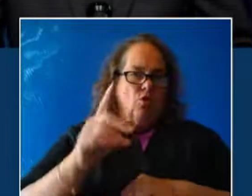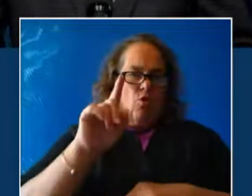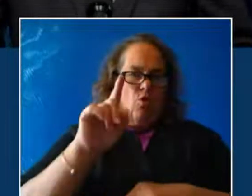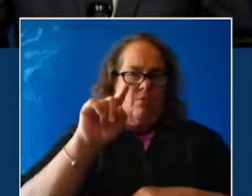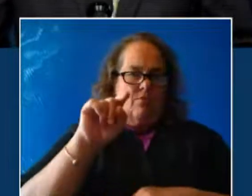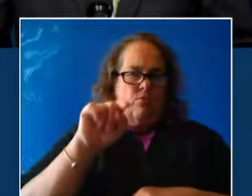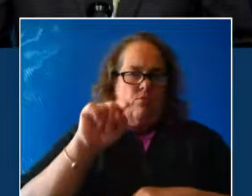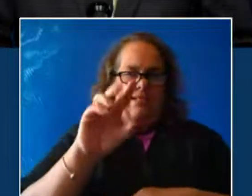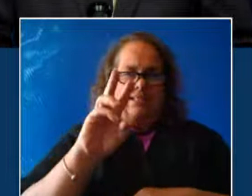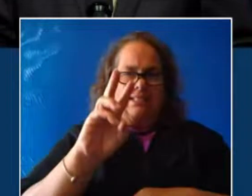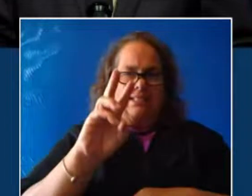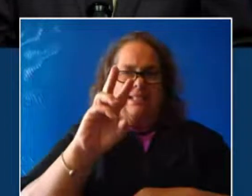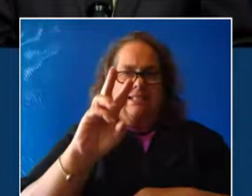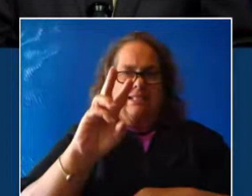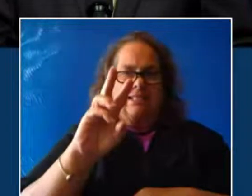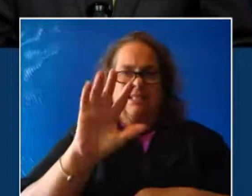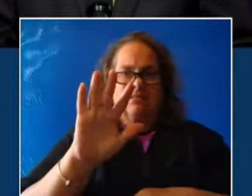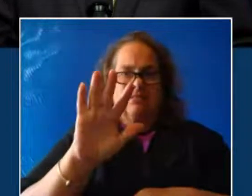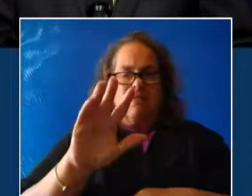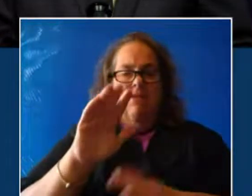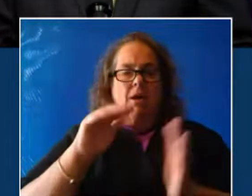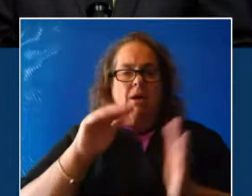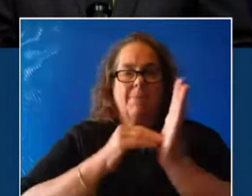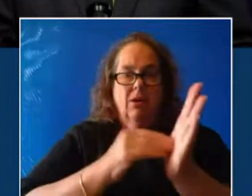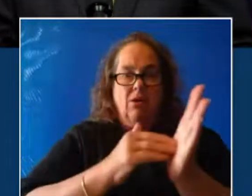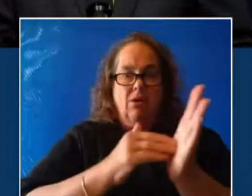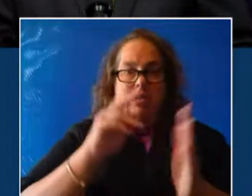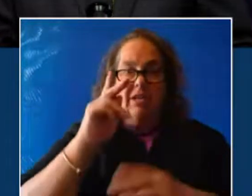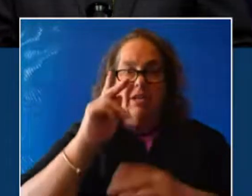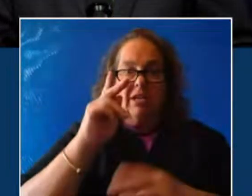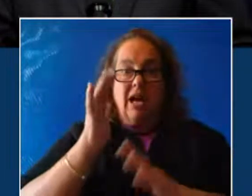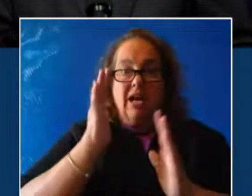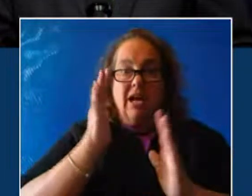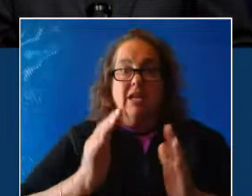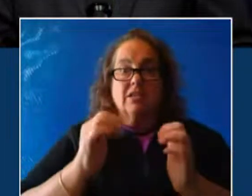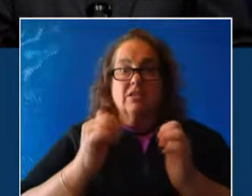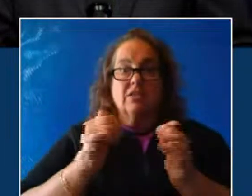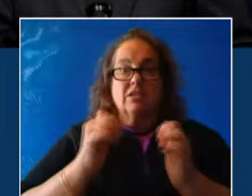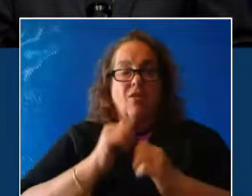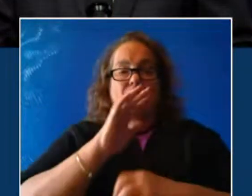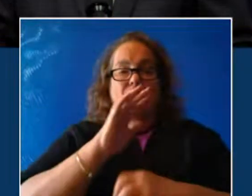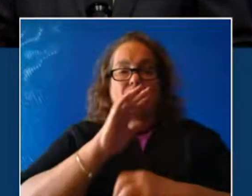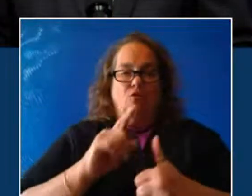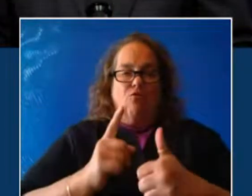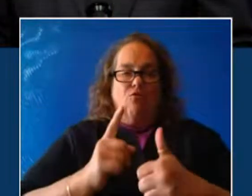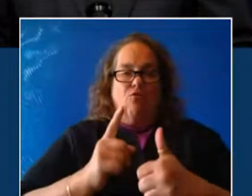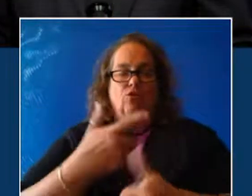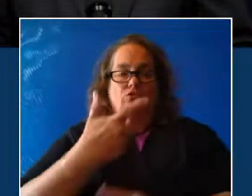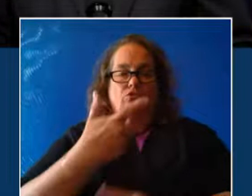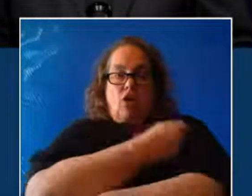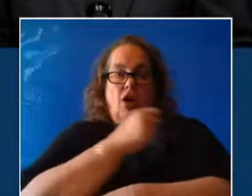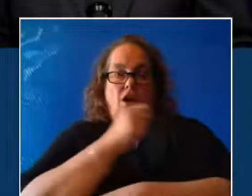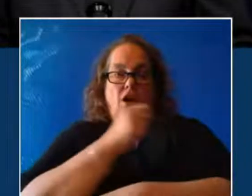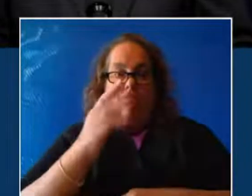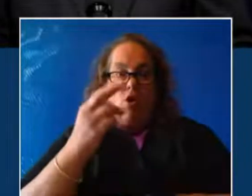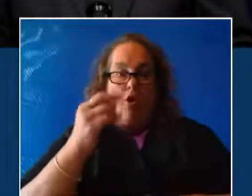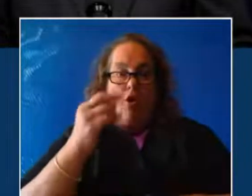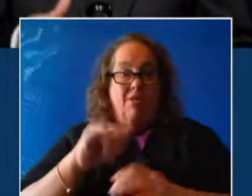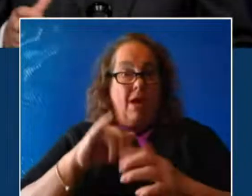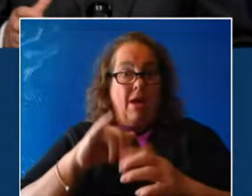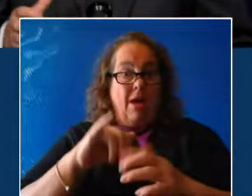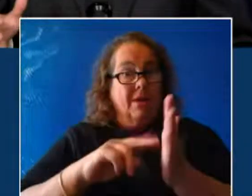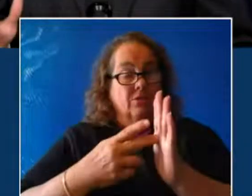1.665 million Kentuckians with at least their first shot of hope. And that means over half of